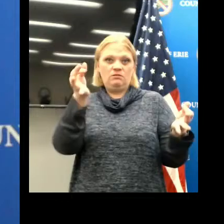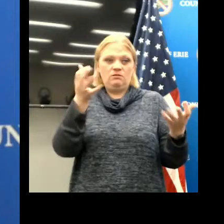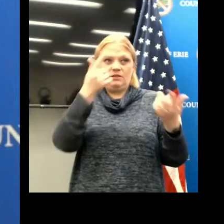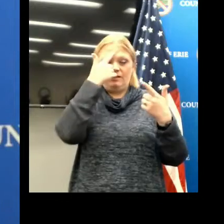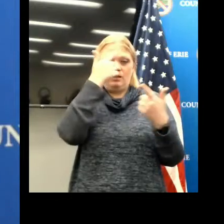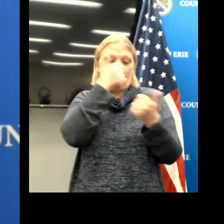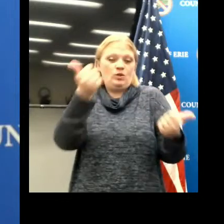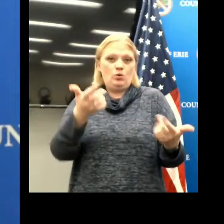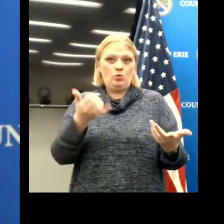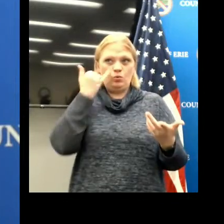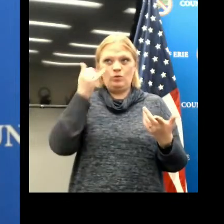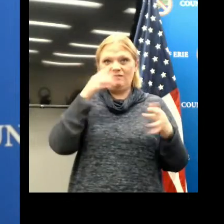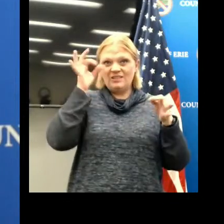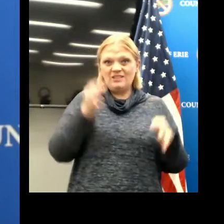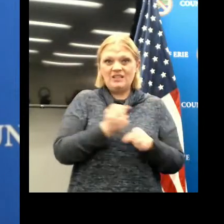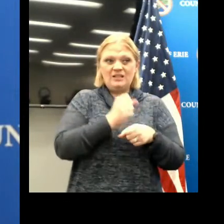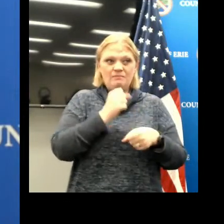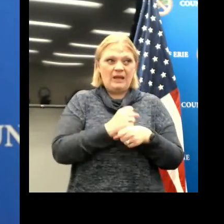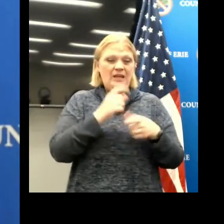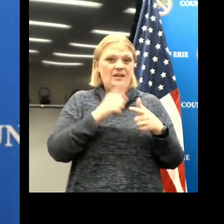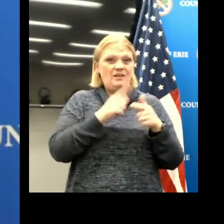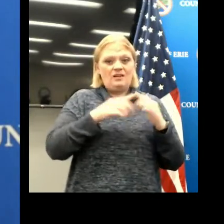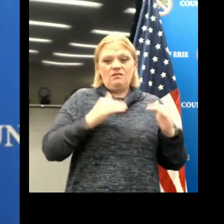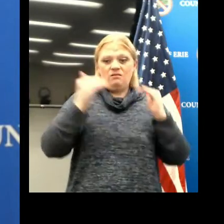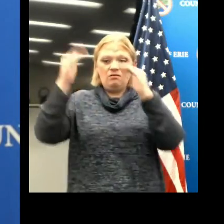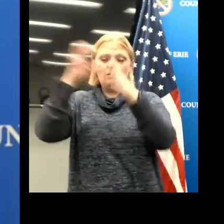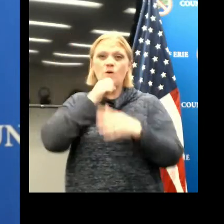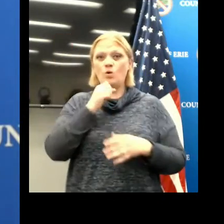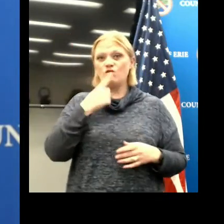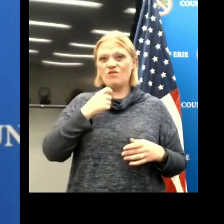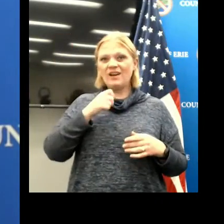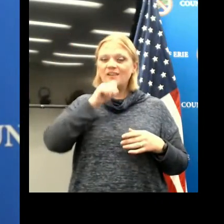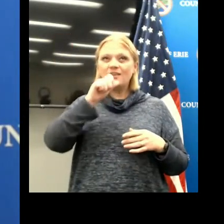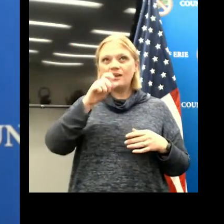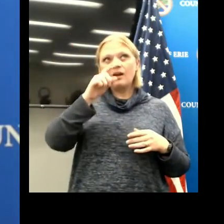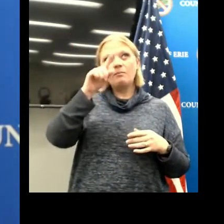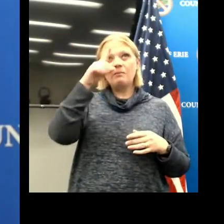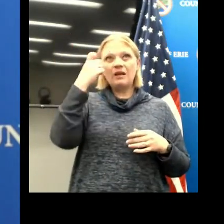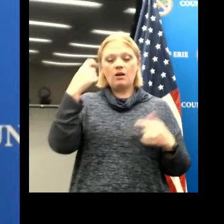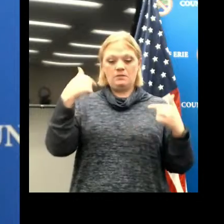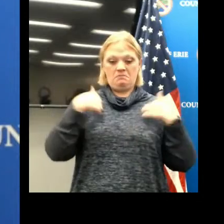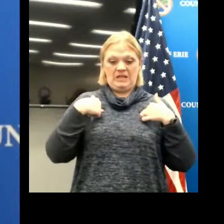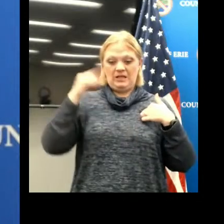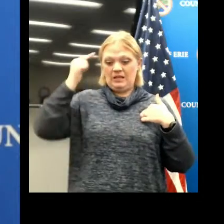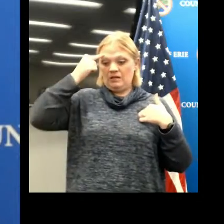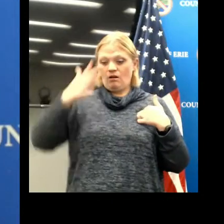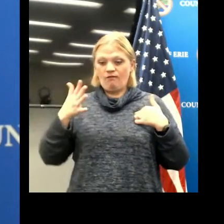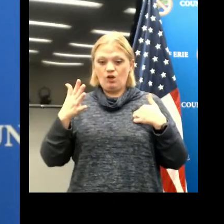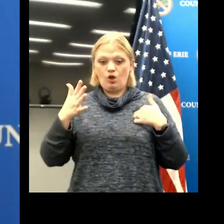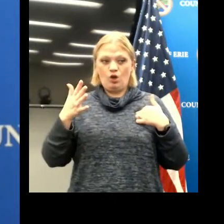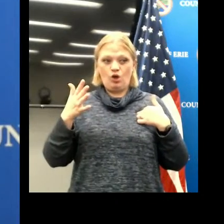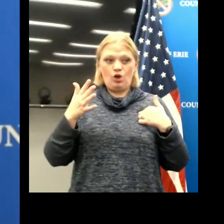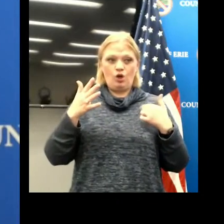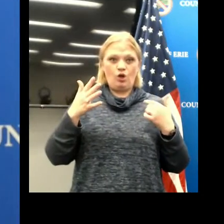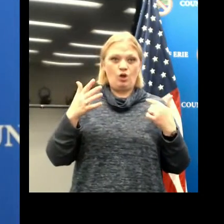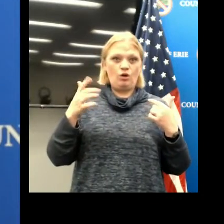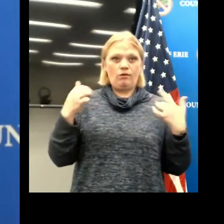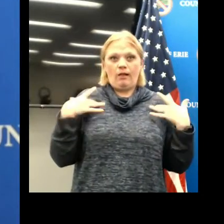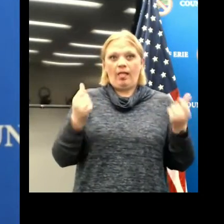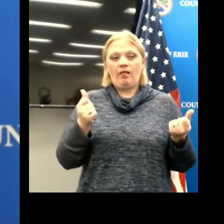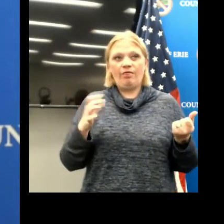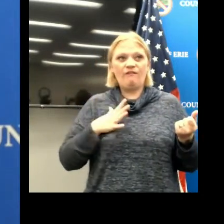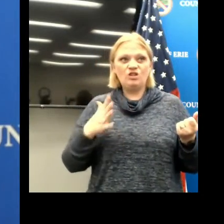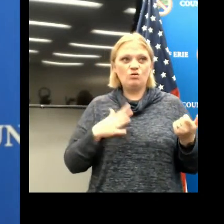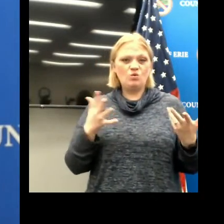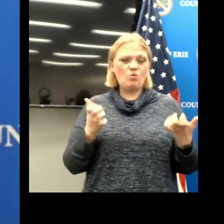down further parts of the community to go to the orange or red zone, it's not because myself, the governor, or public health officials want to do it.